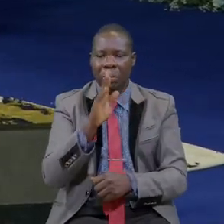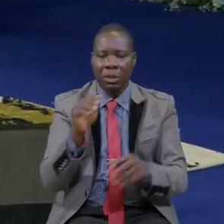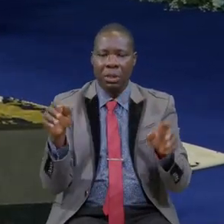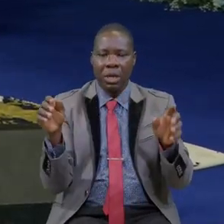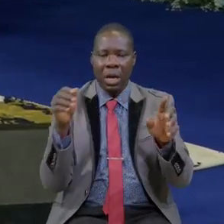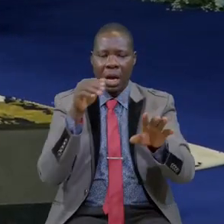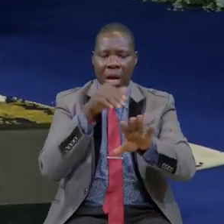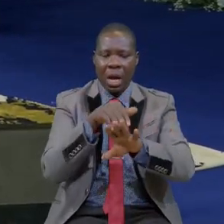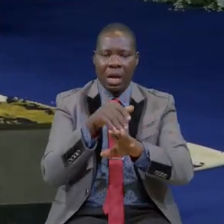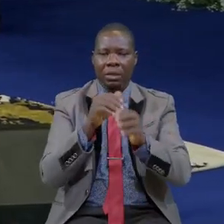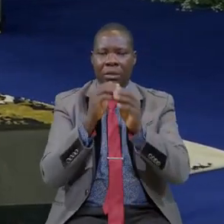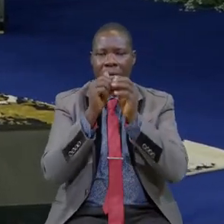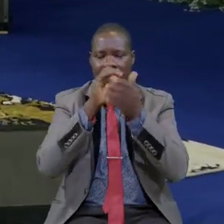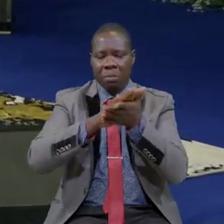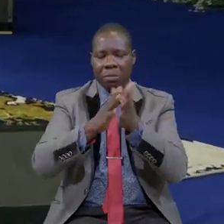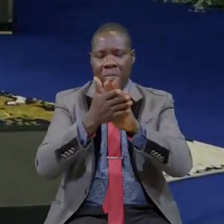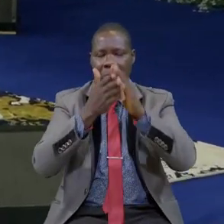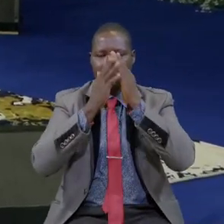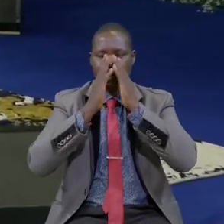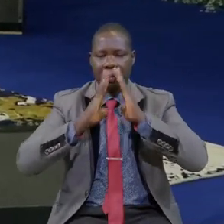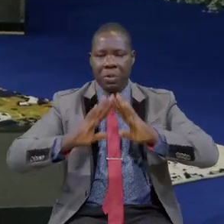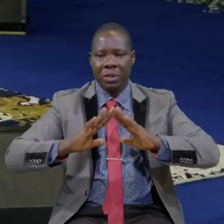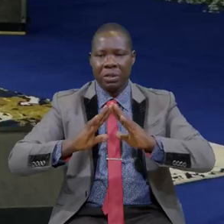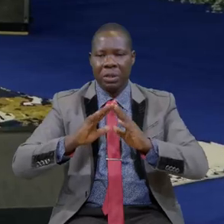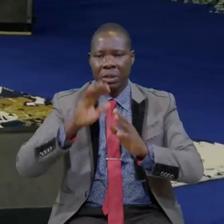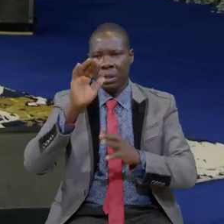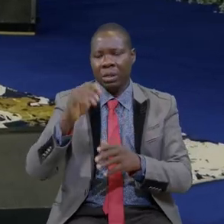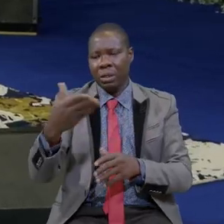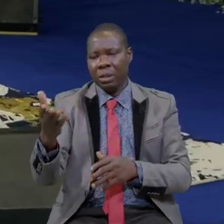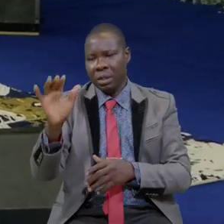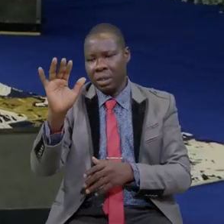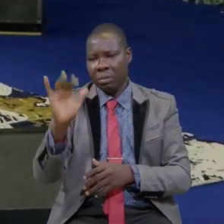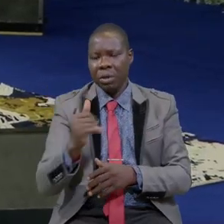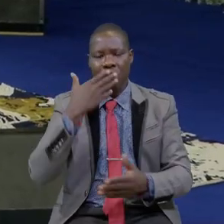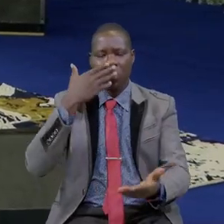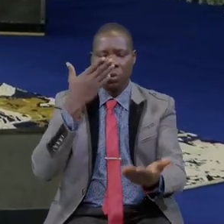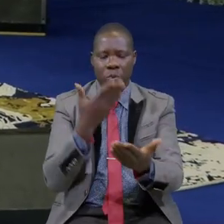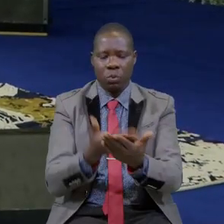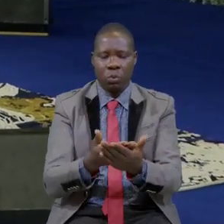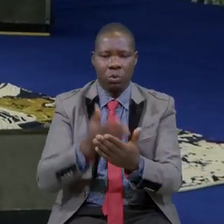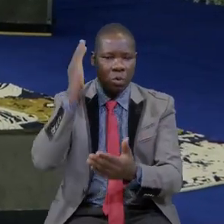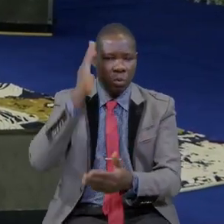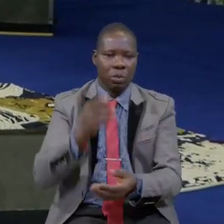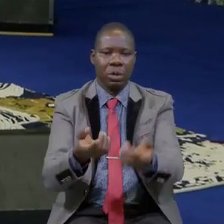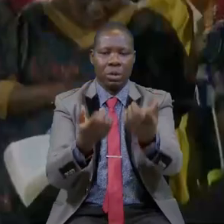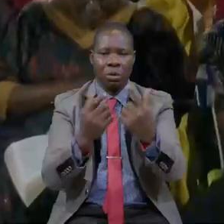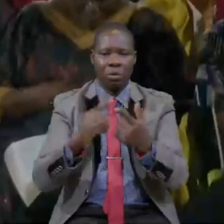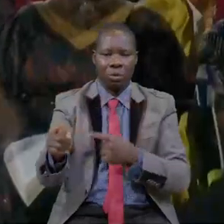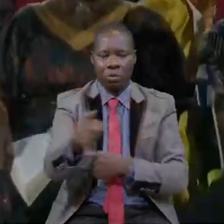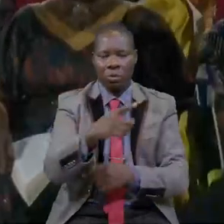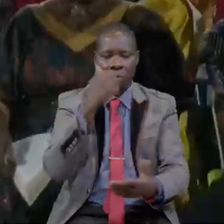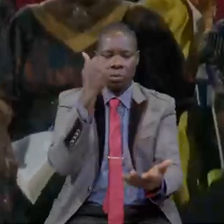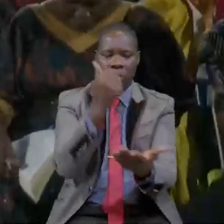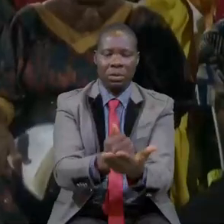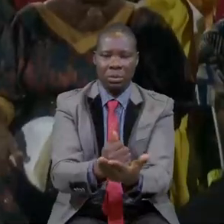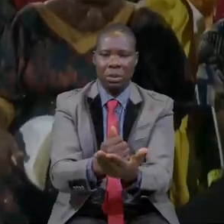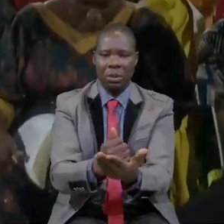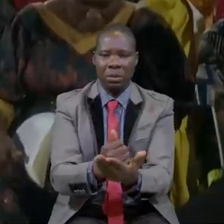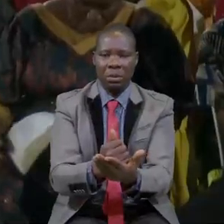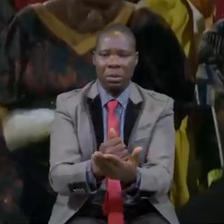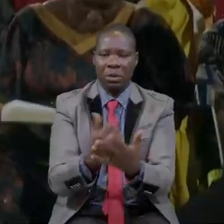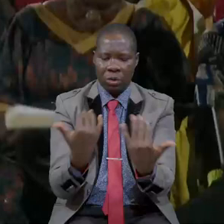thereby good shall come unto thee amen tonight